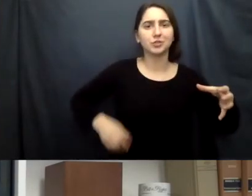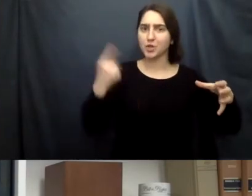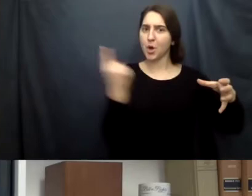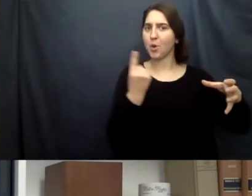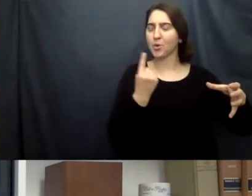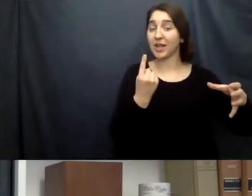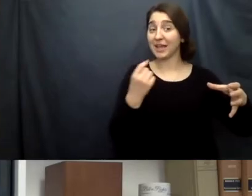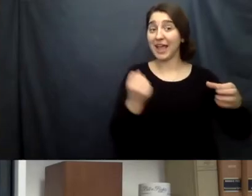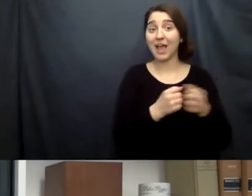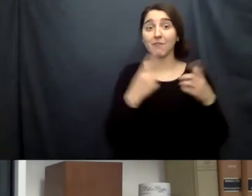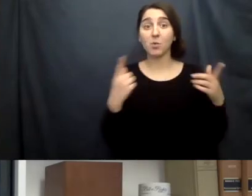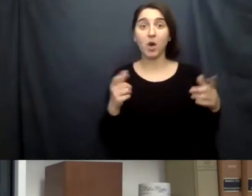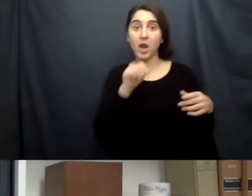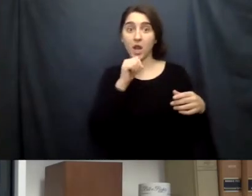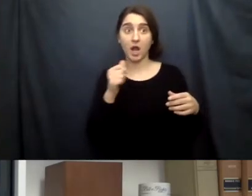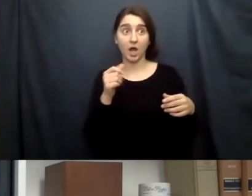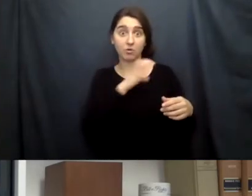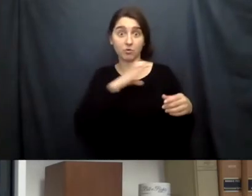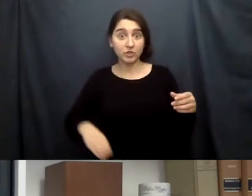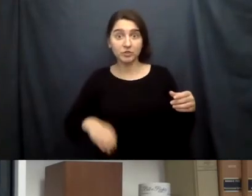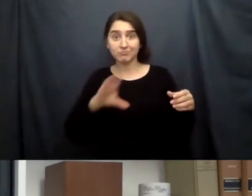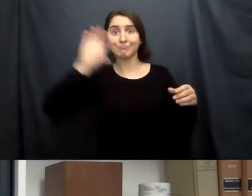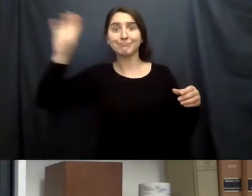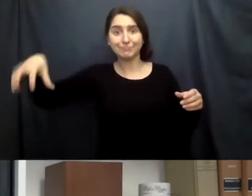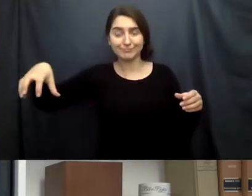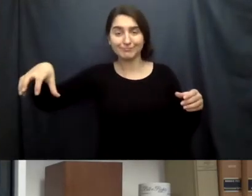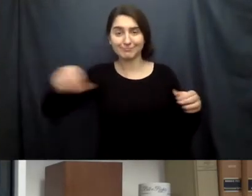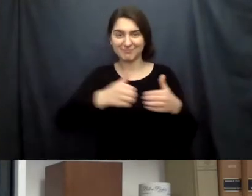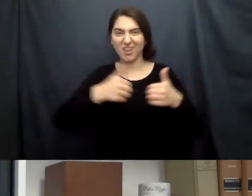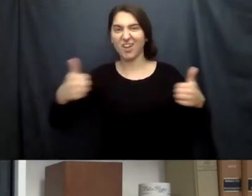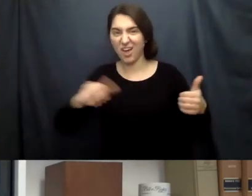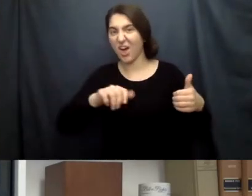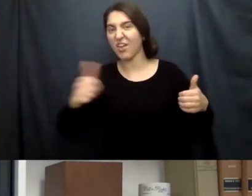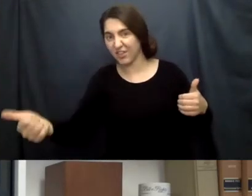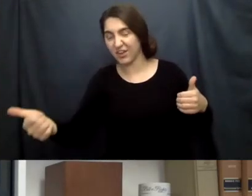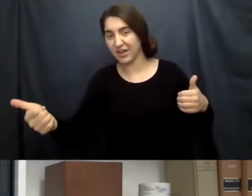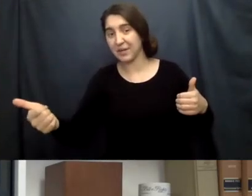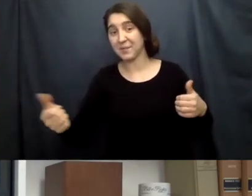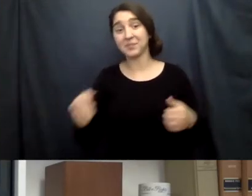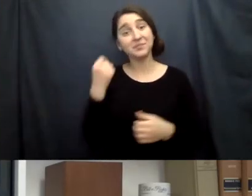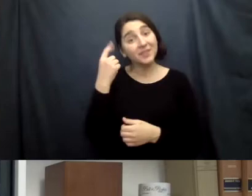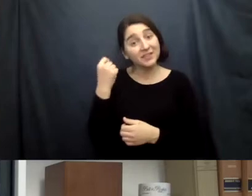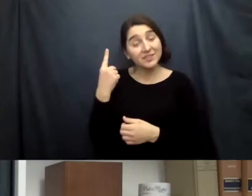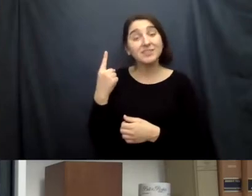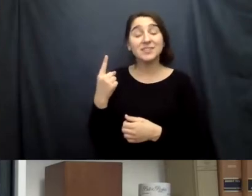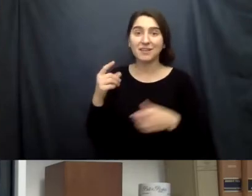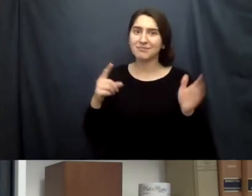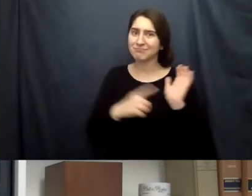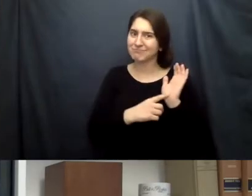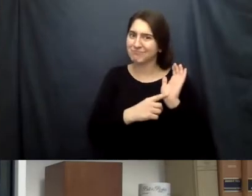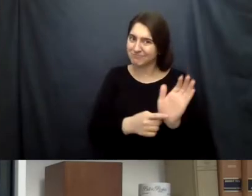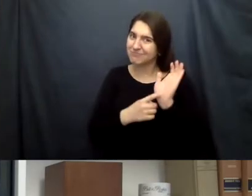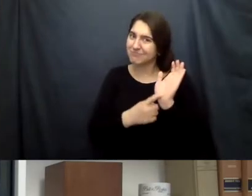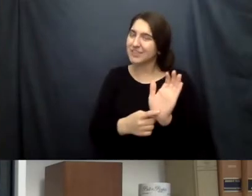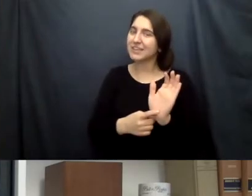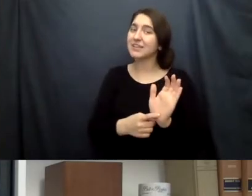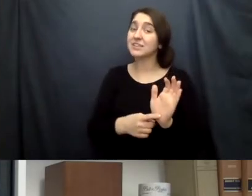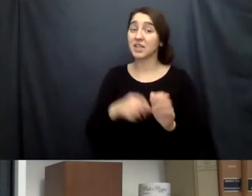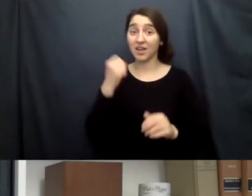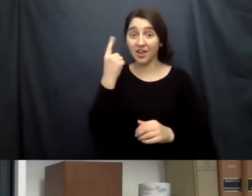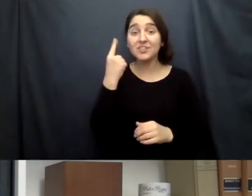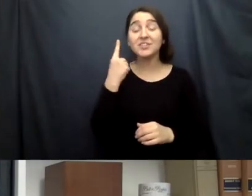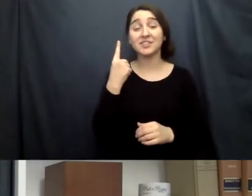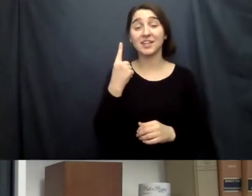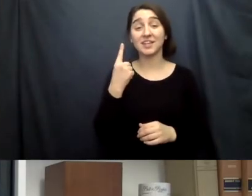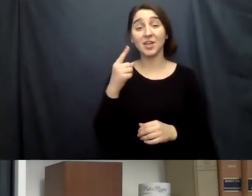Christians, really certain types of Christians, and out-groups of everyone else. Christian nationalism sends the